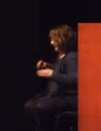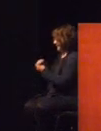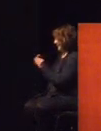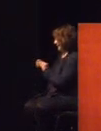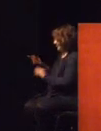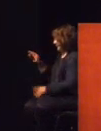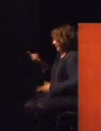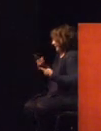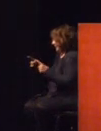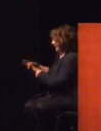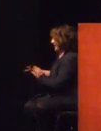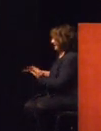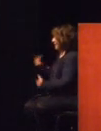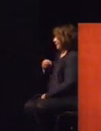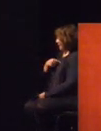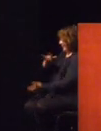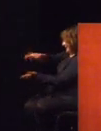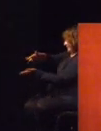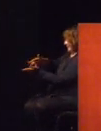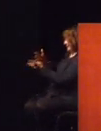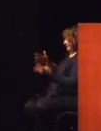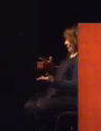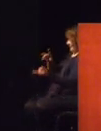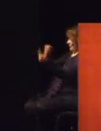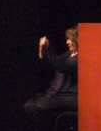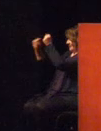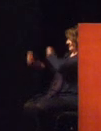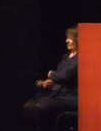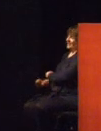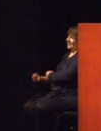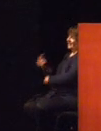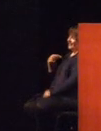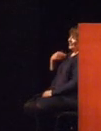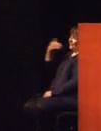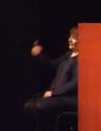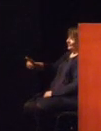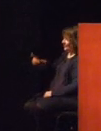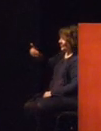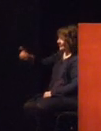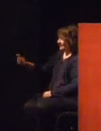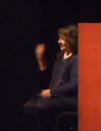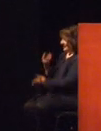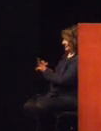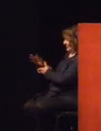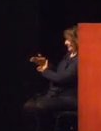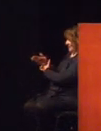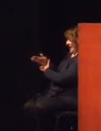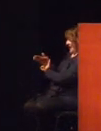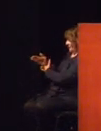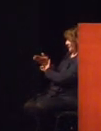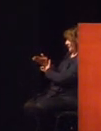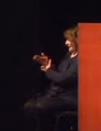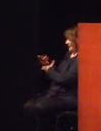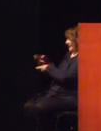where we are at. We are in the midst of such transition. We are, over the course of the last week, we've been averaging picking up